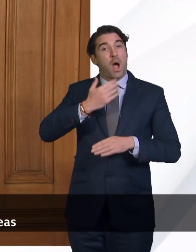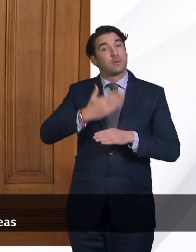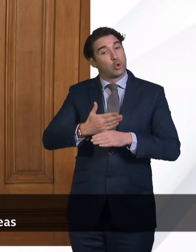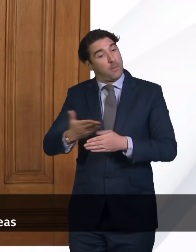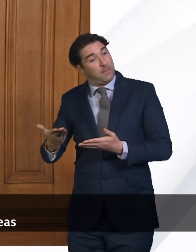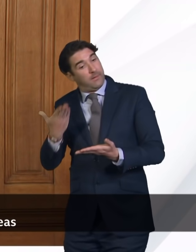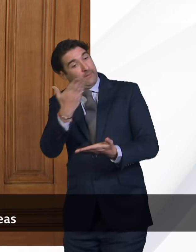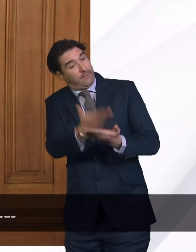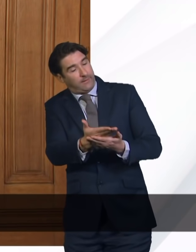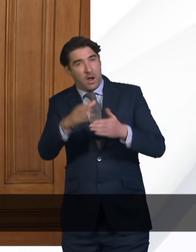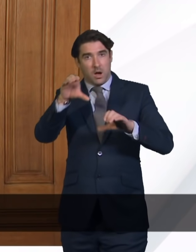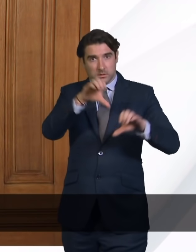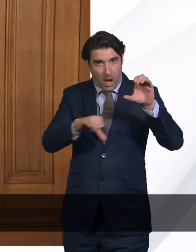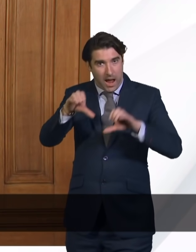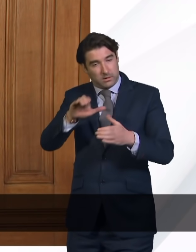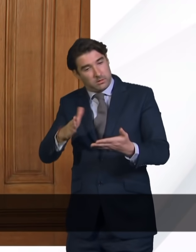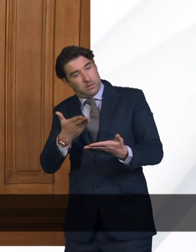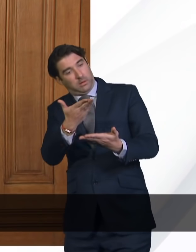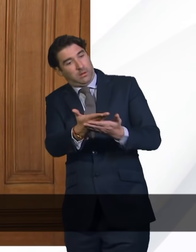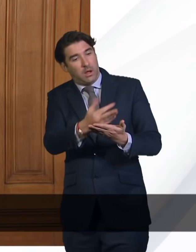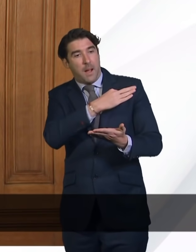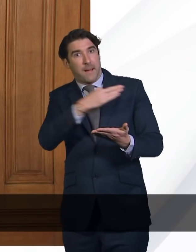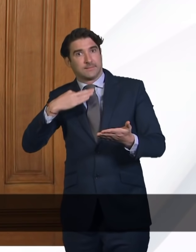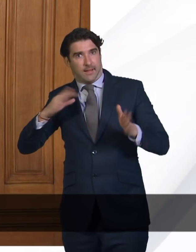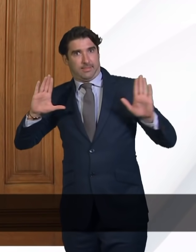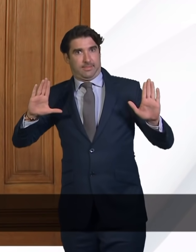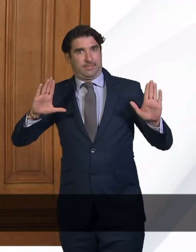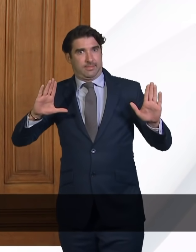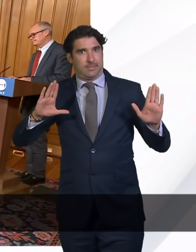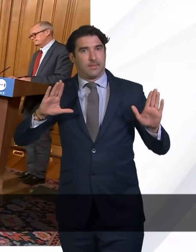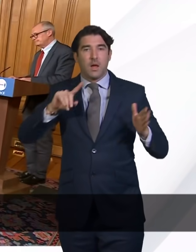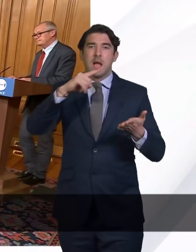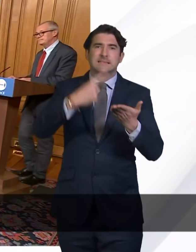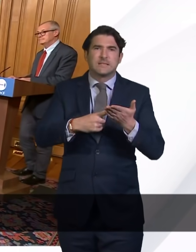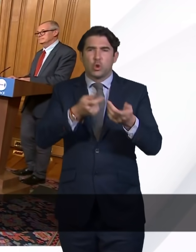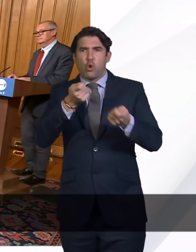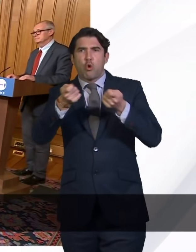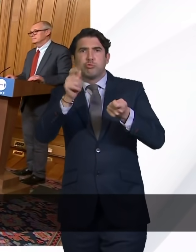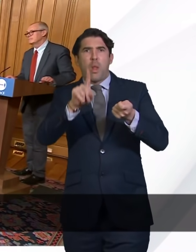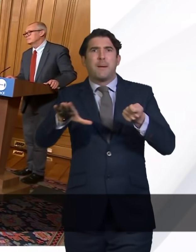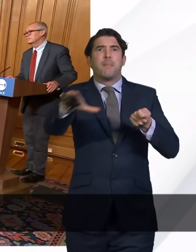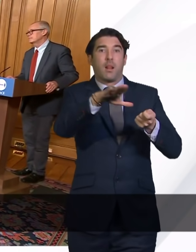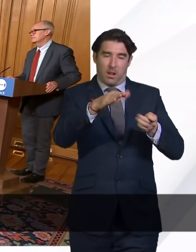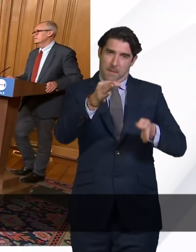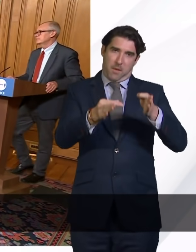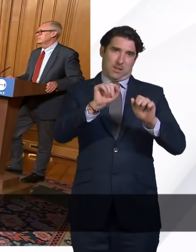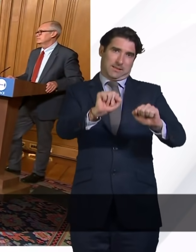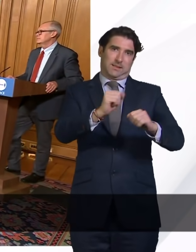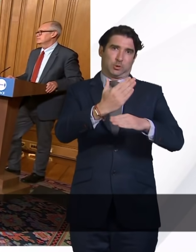when and how to act. Thanks very much, Patrick, and thank you, Pippa. Can we go to Chris Smith of The Times?